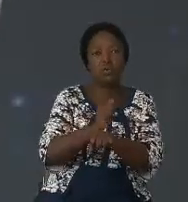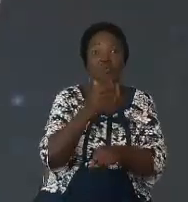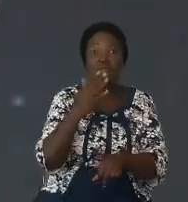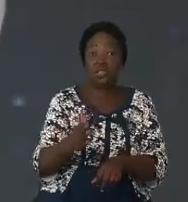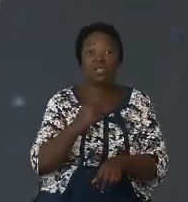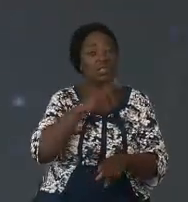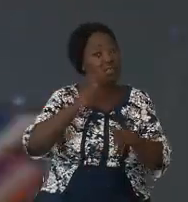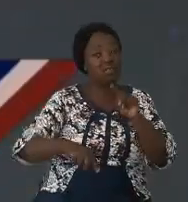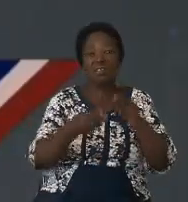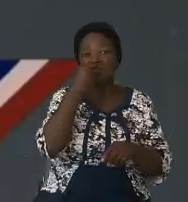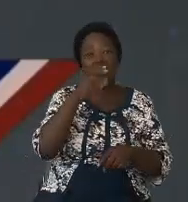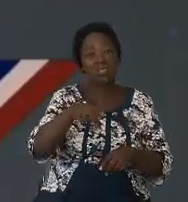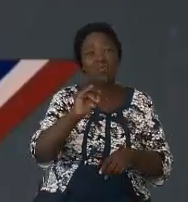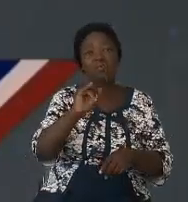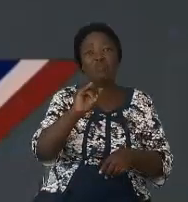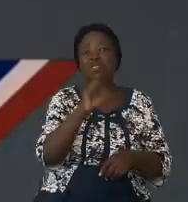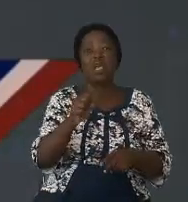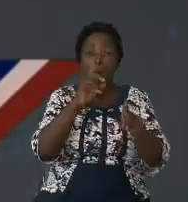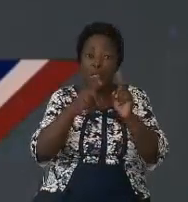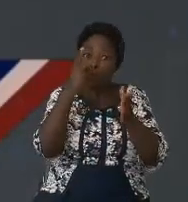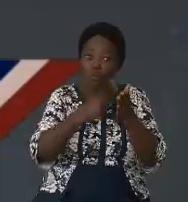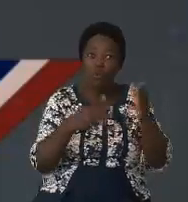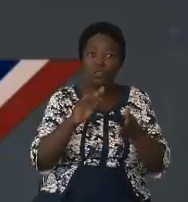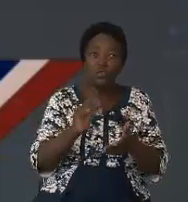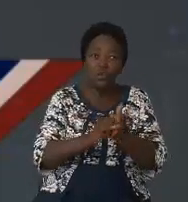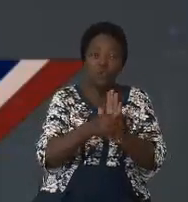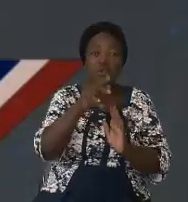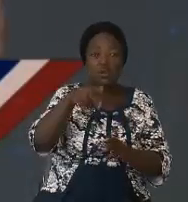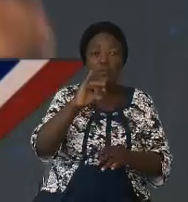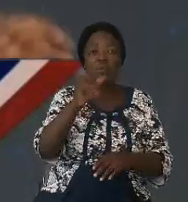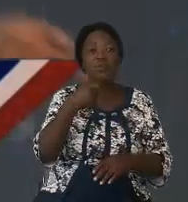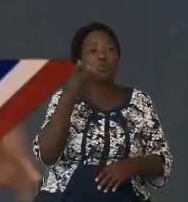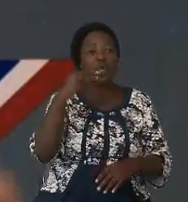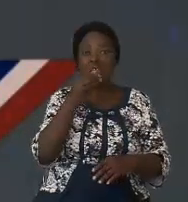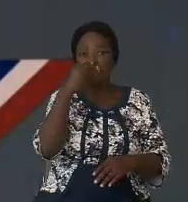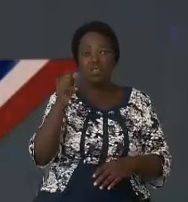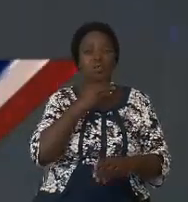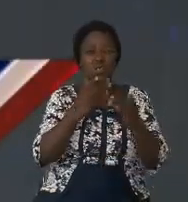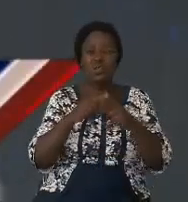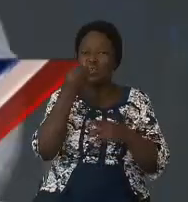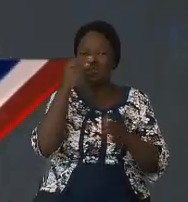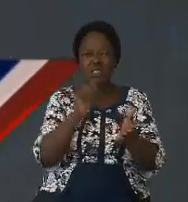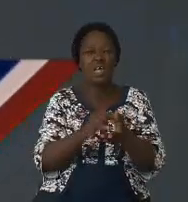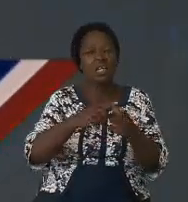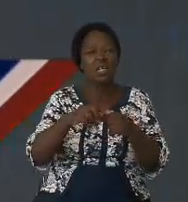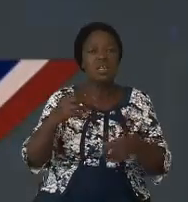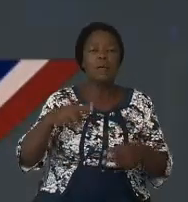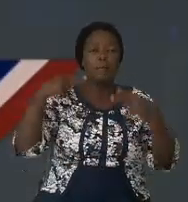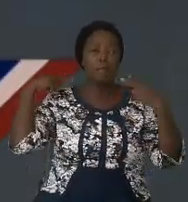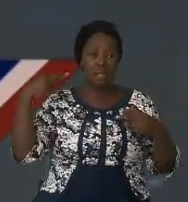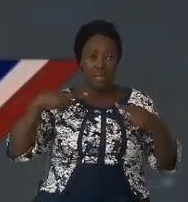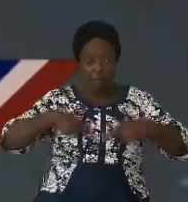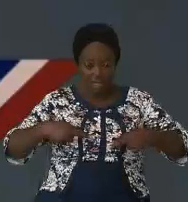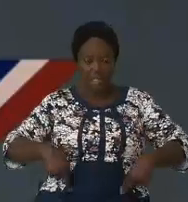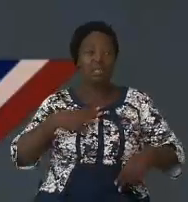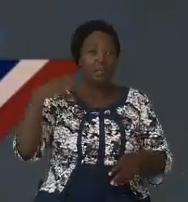And eventually he got a job there. He couldn't eat pigs, but what the pigs were eating, he even wanted